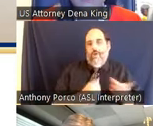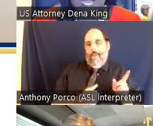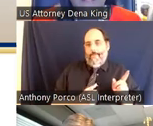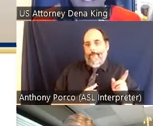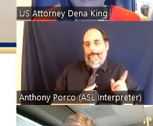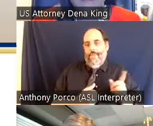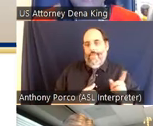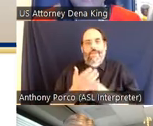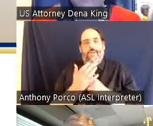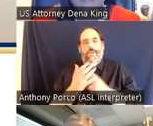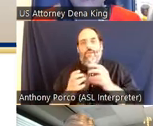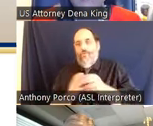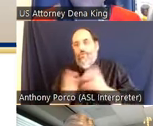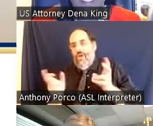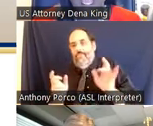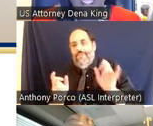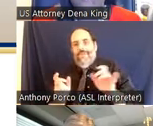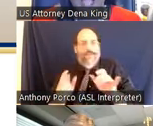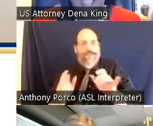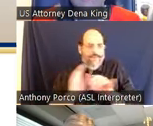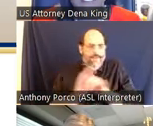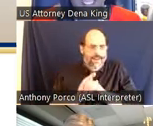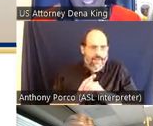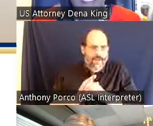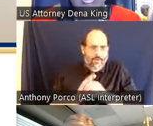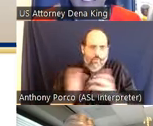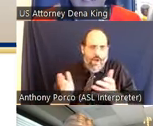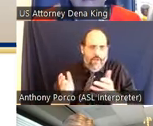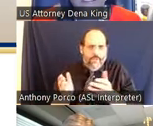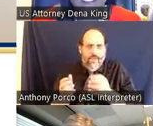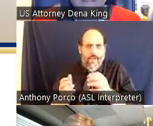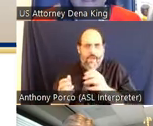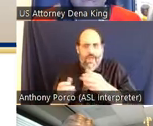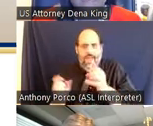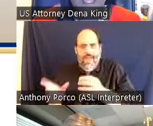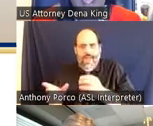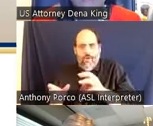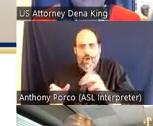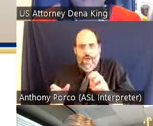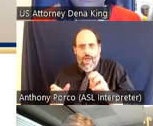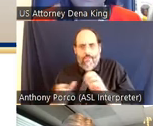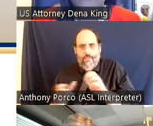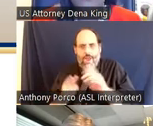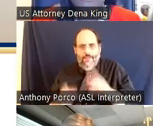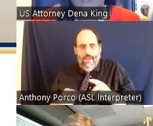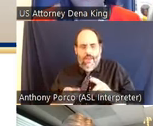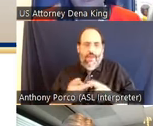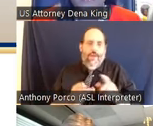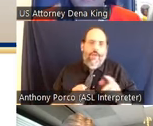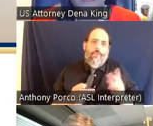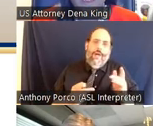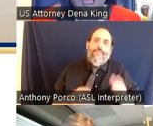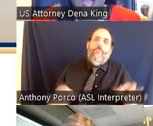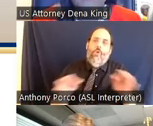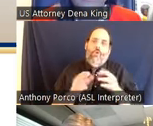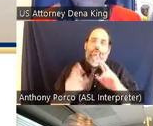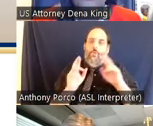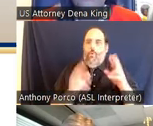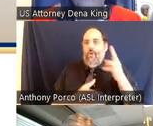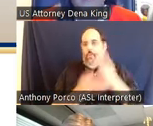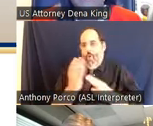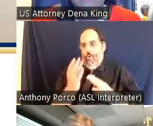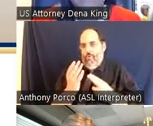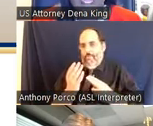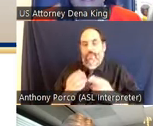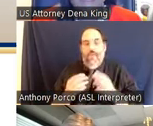Discussions include topics such as identifying hate crimes and hate incidents, and the importance of reporting both, options